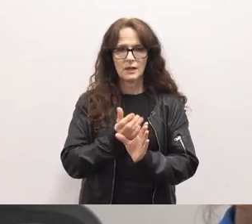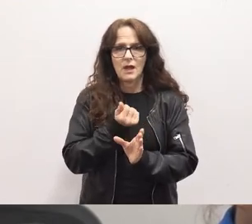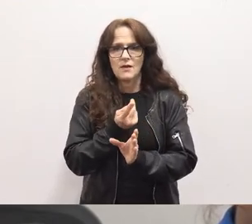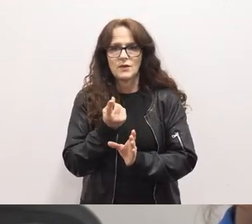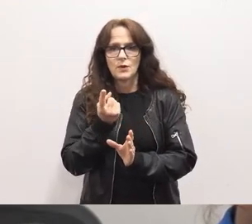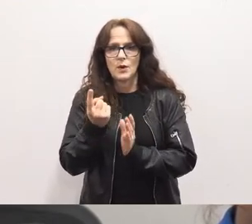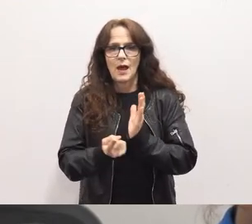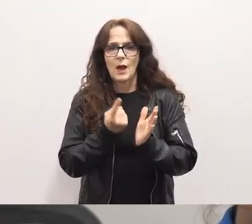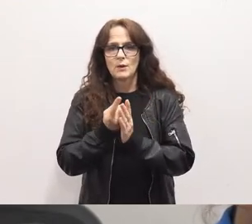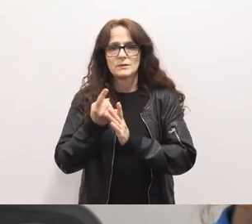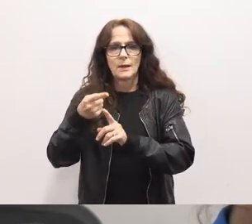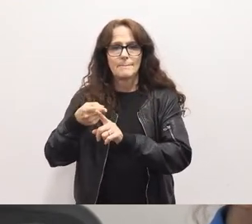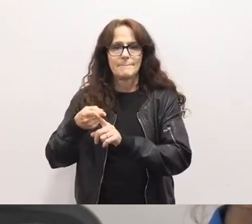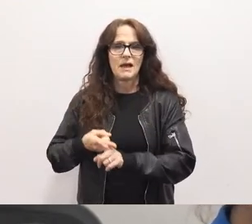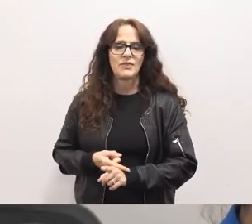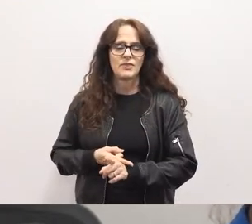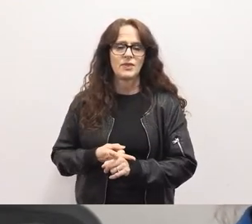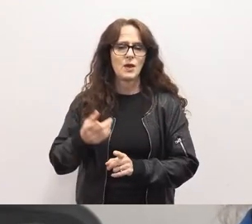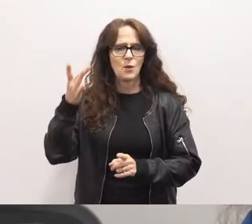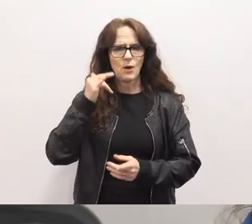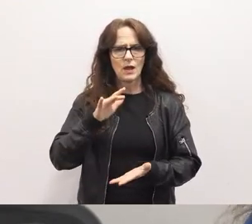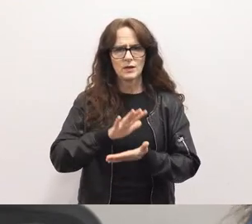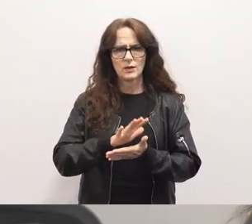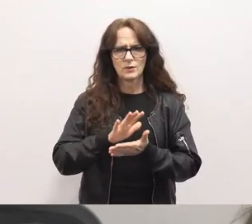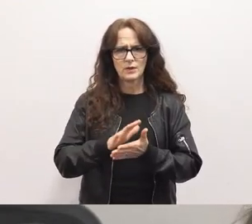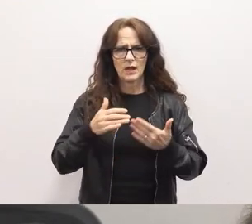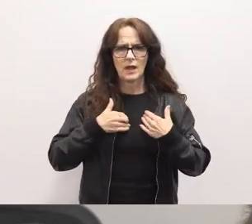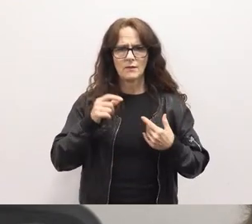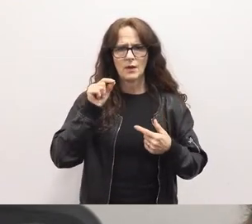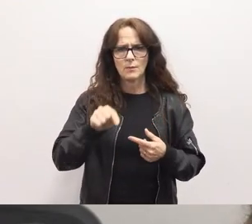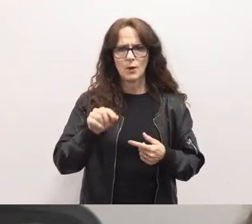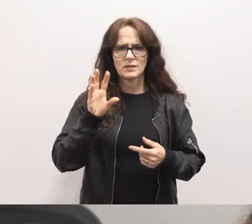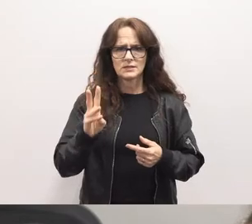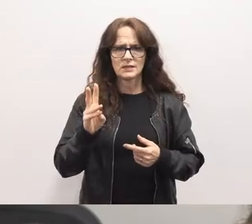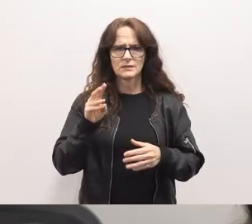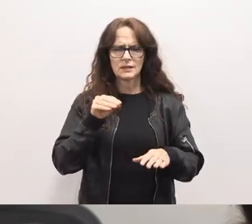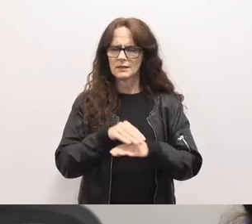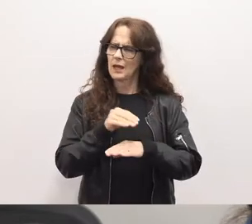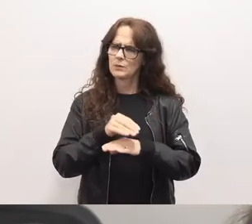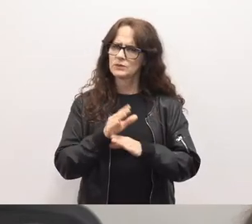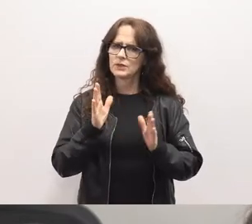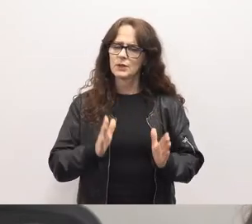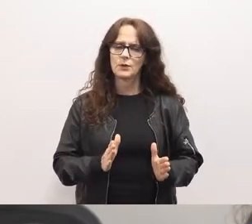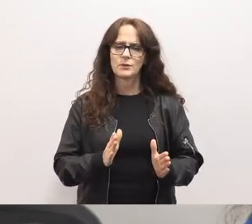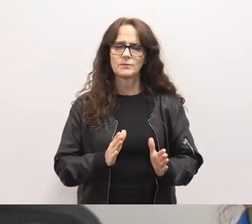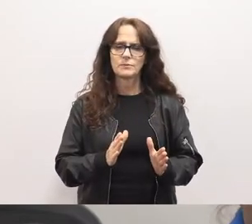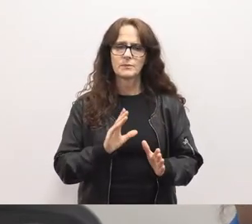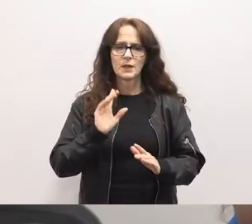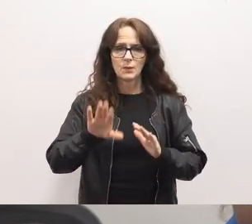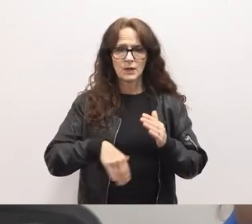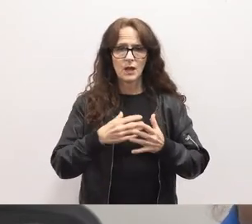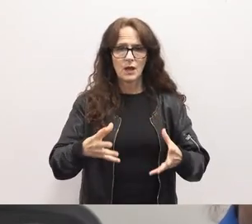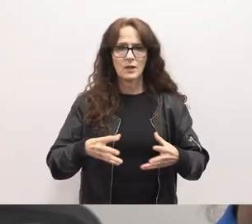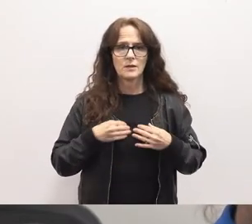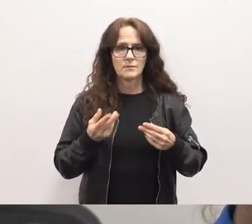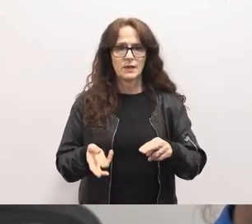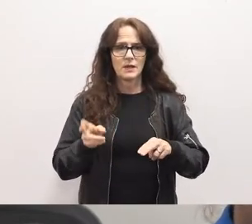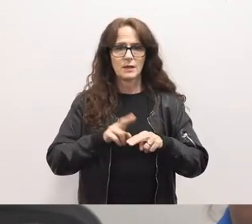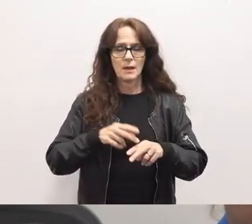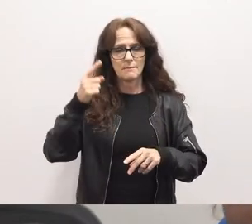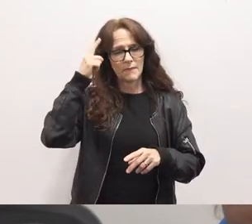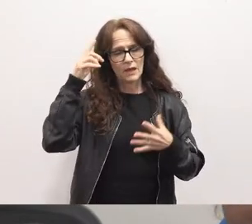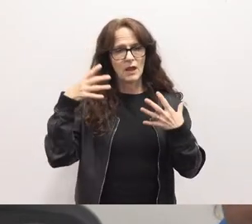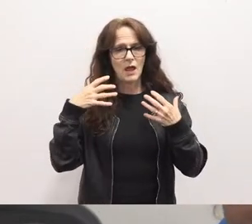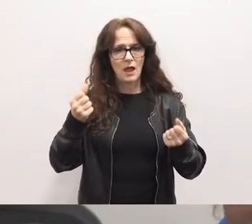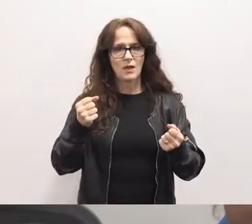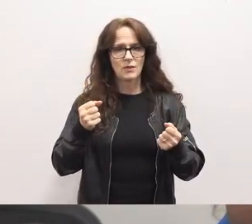per month? Why do schools have a 0.6 counselor? We can all accept an increased rates of mental health disorders among